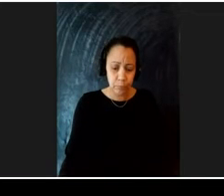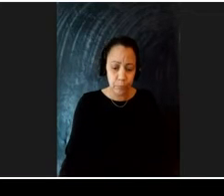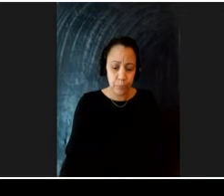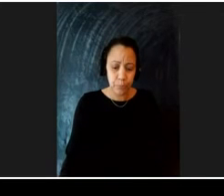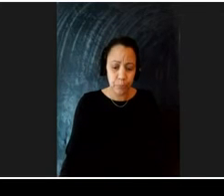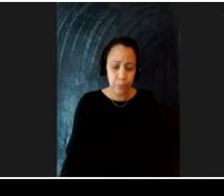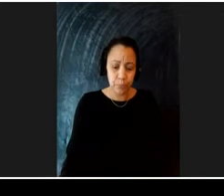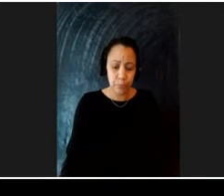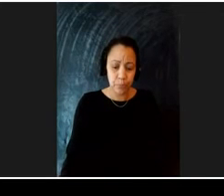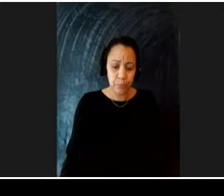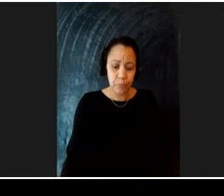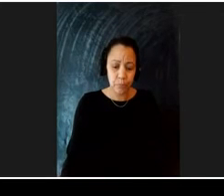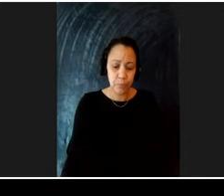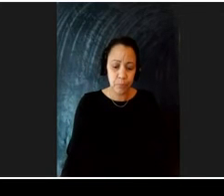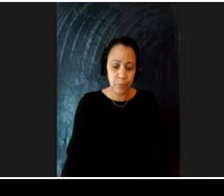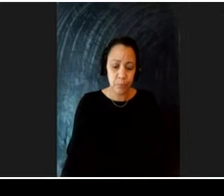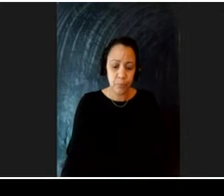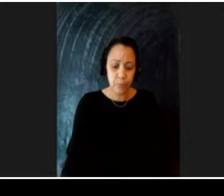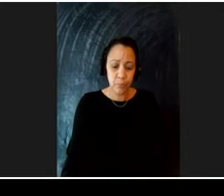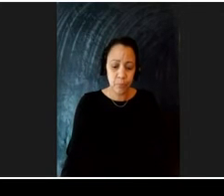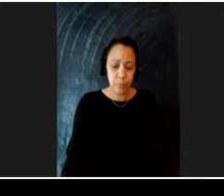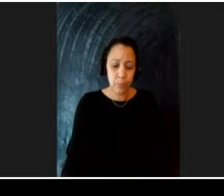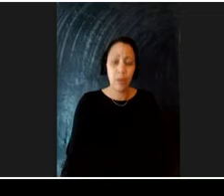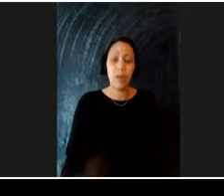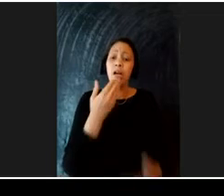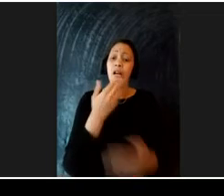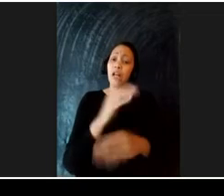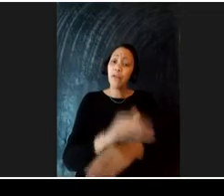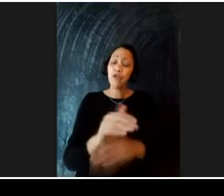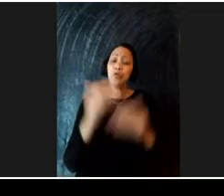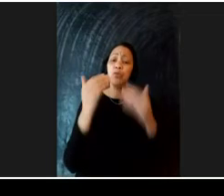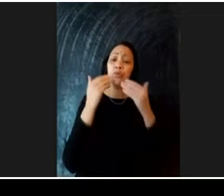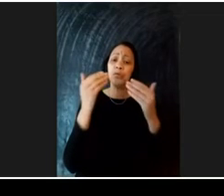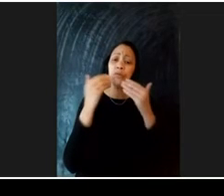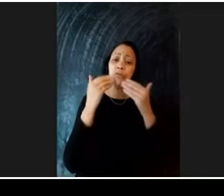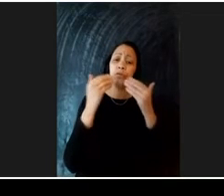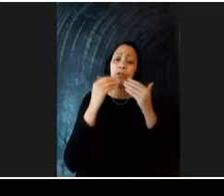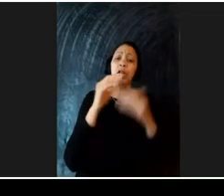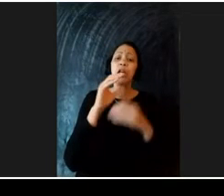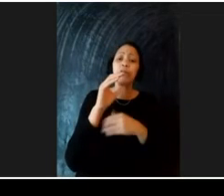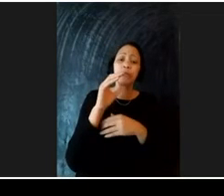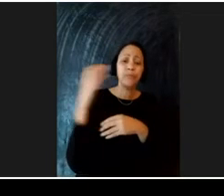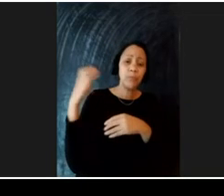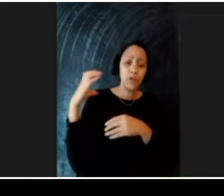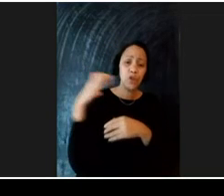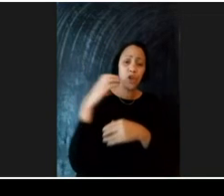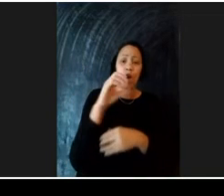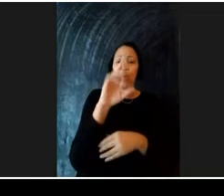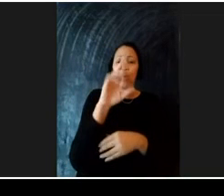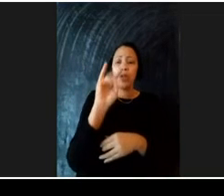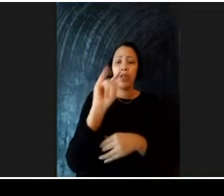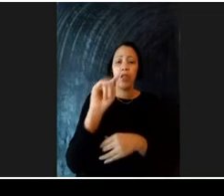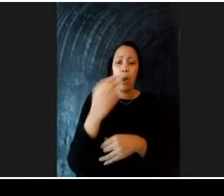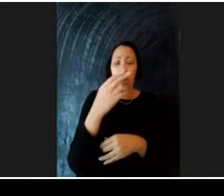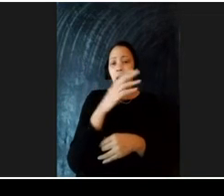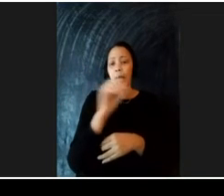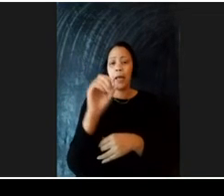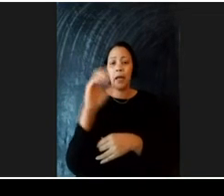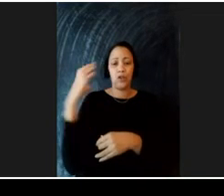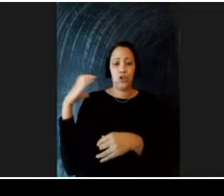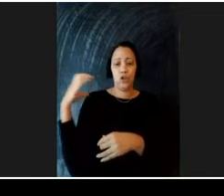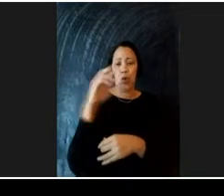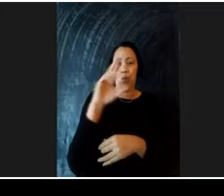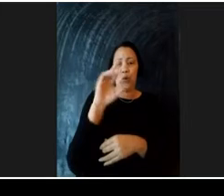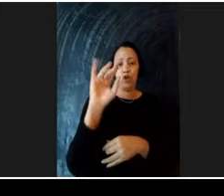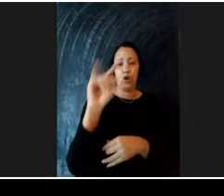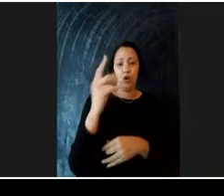Singh I am the executive director of the voices of women vow is made up of community organizers who are survivers of domestic